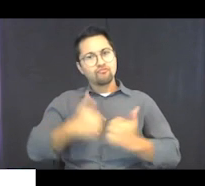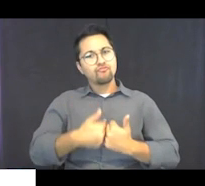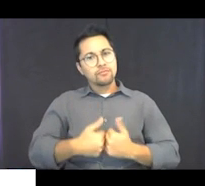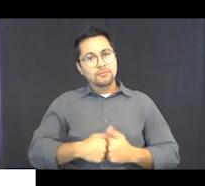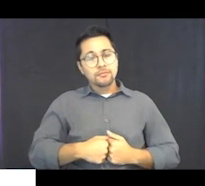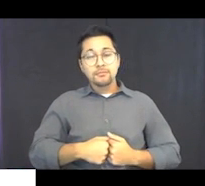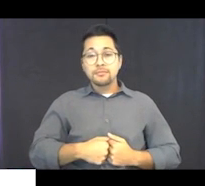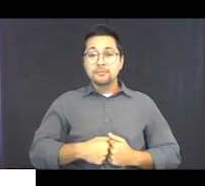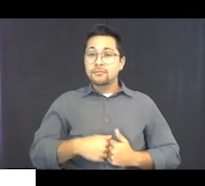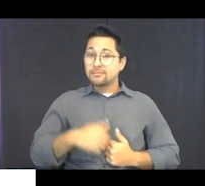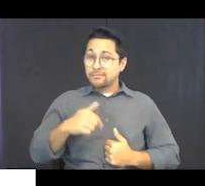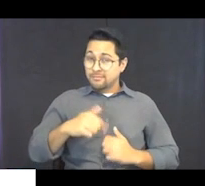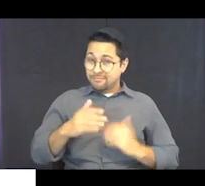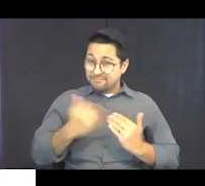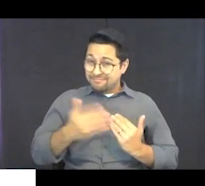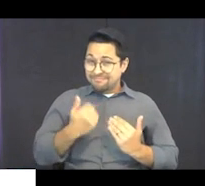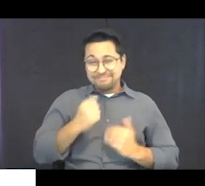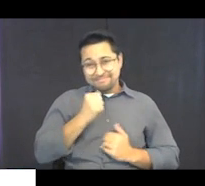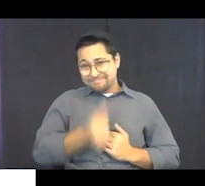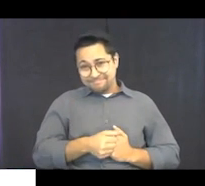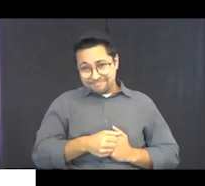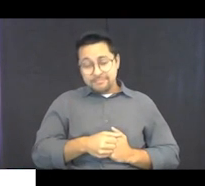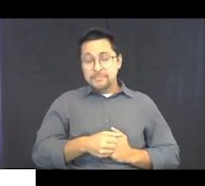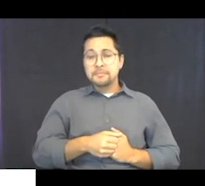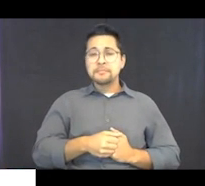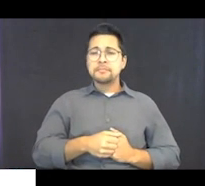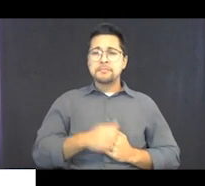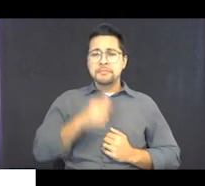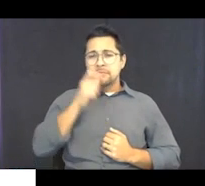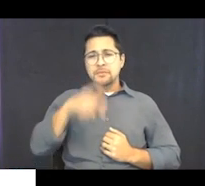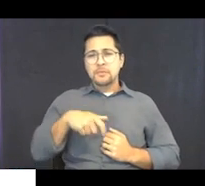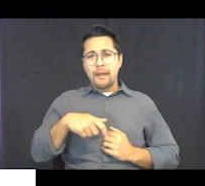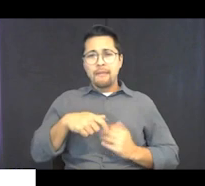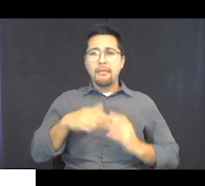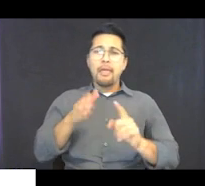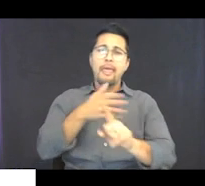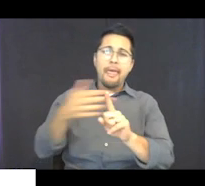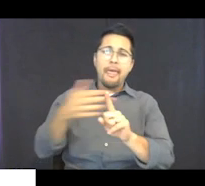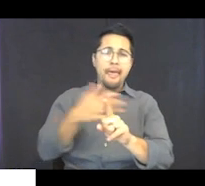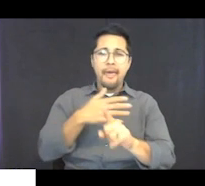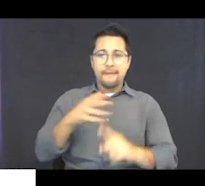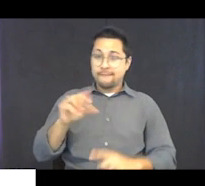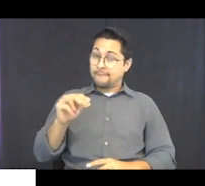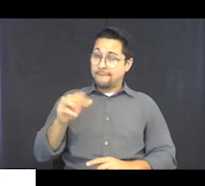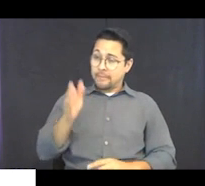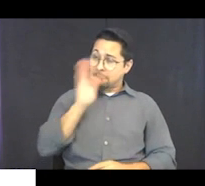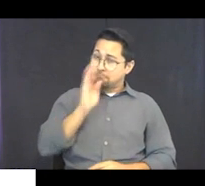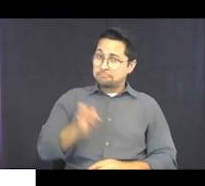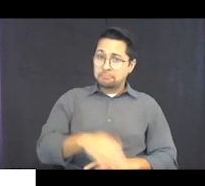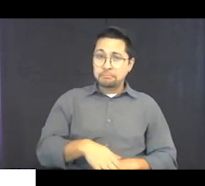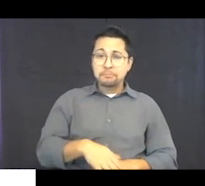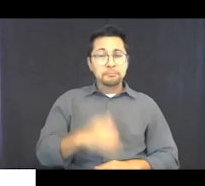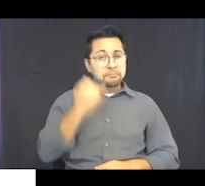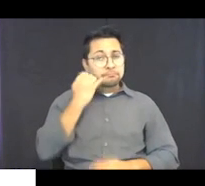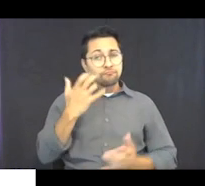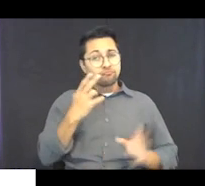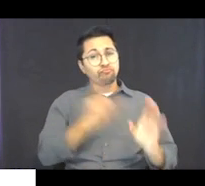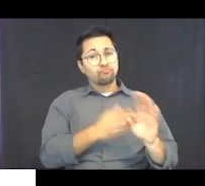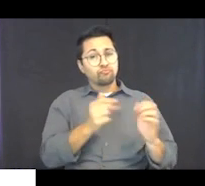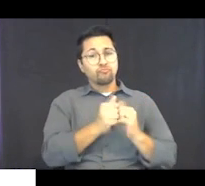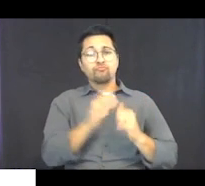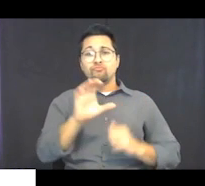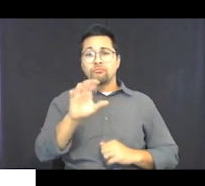It's not an easy job, so there's no need to sugarcoat it. If you choose to enroll in CDC